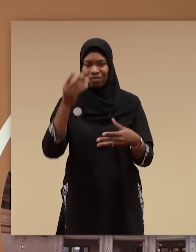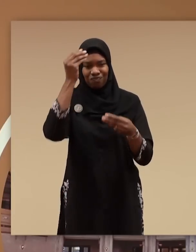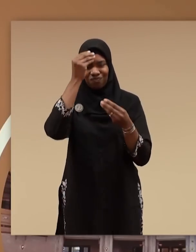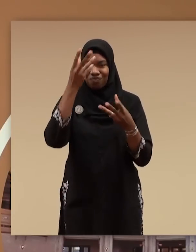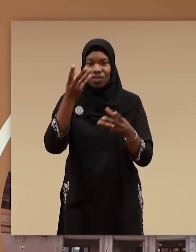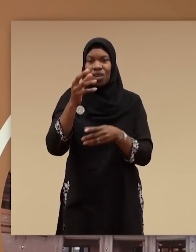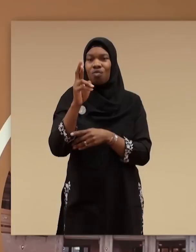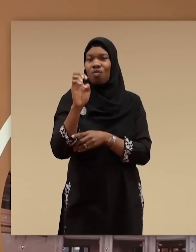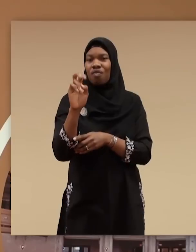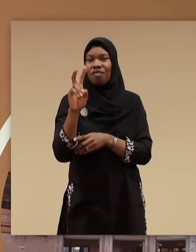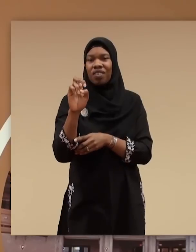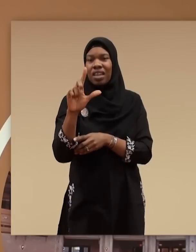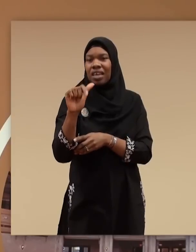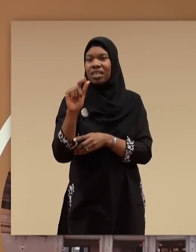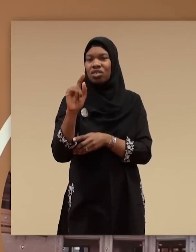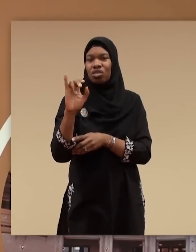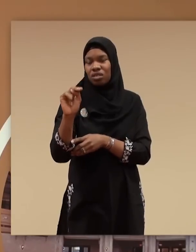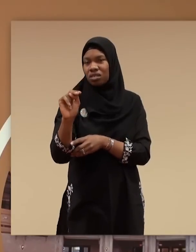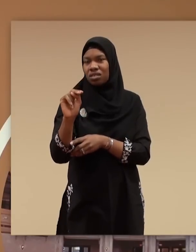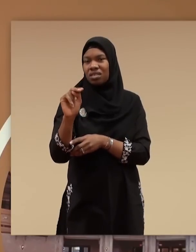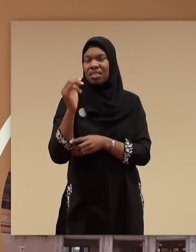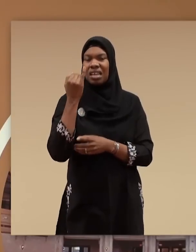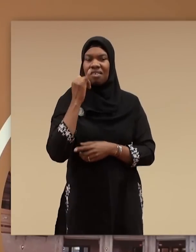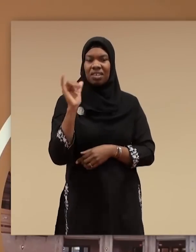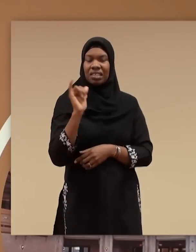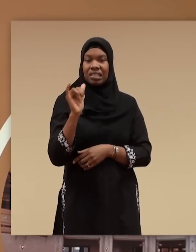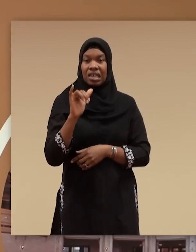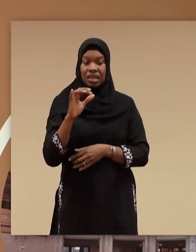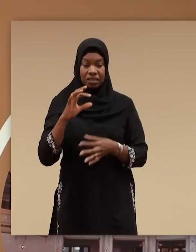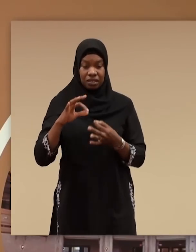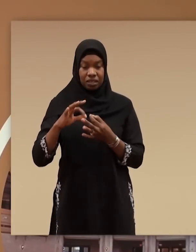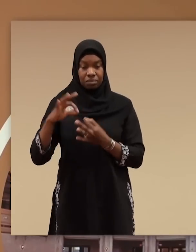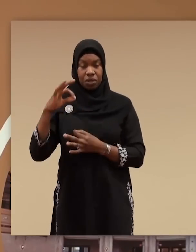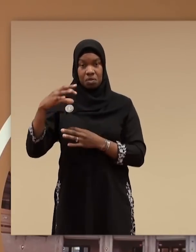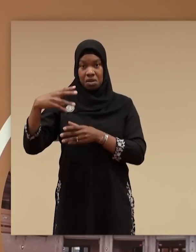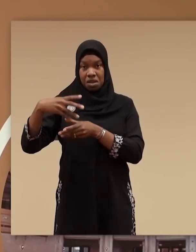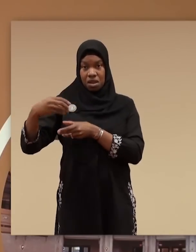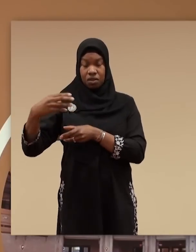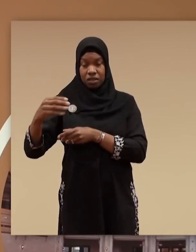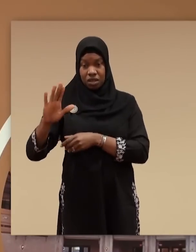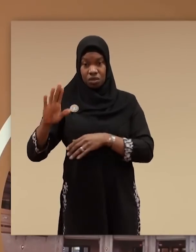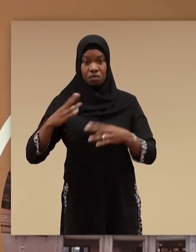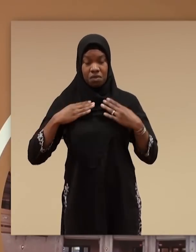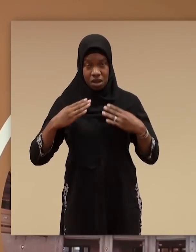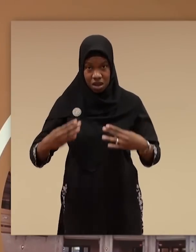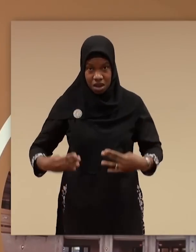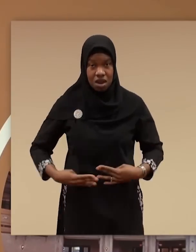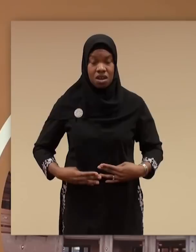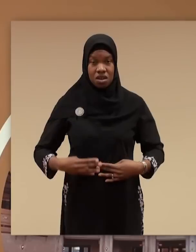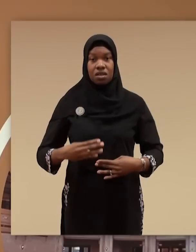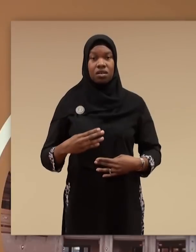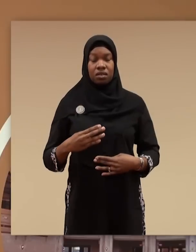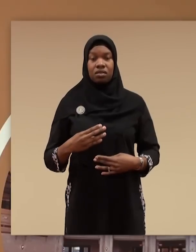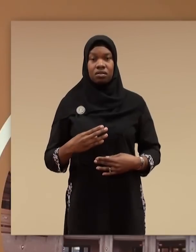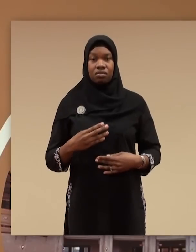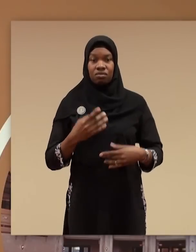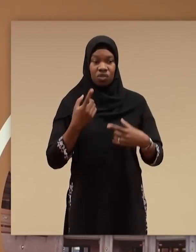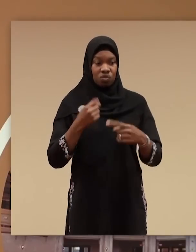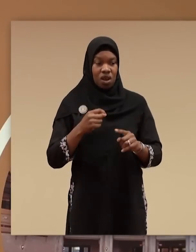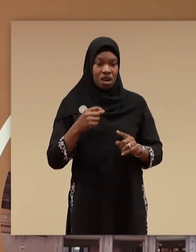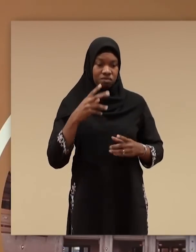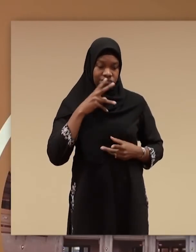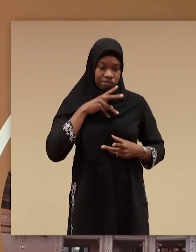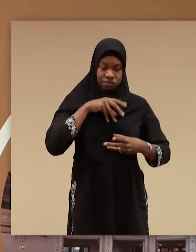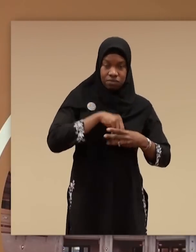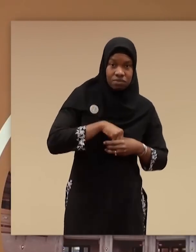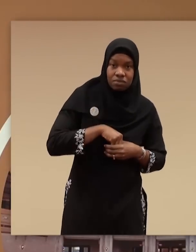of possession with spirits or things outside your hand, we will get you the best doctors in the